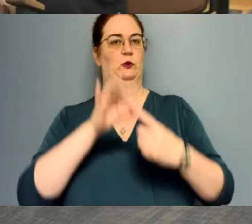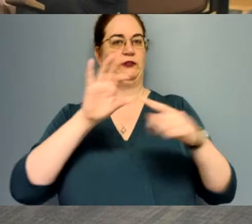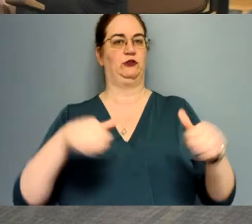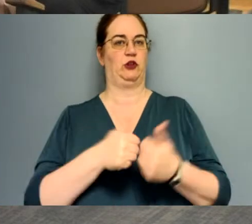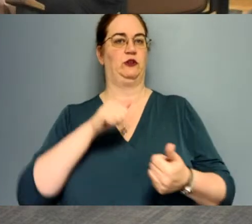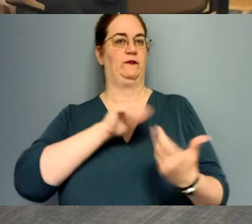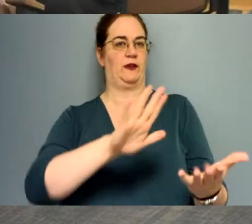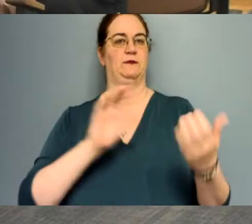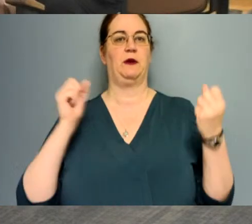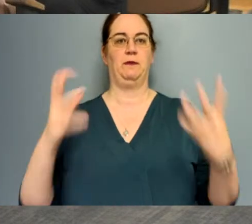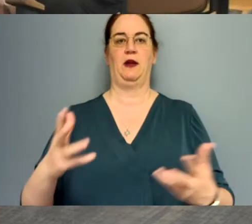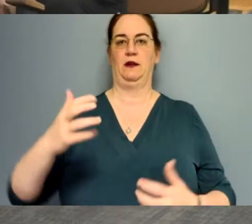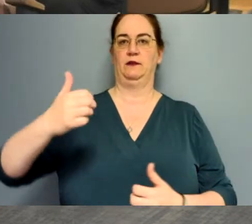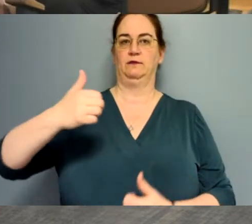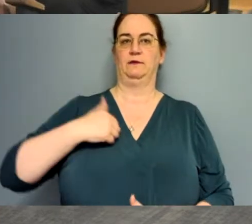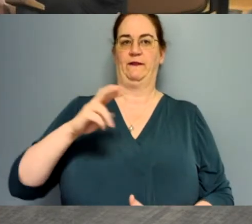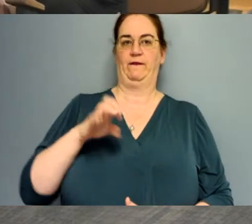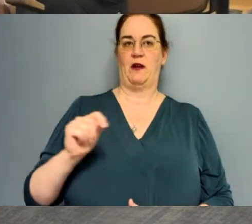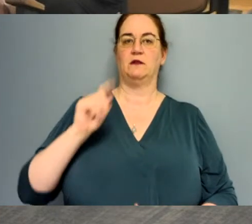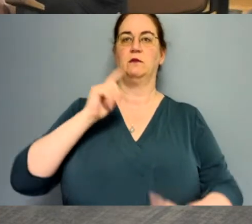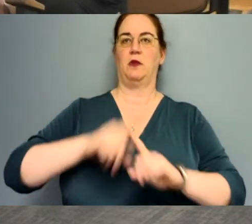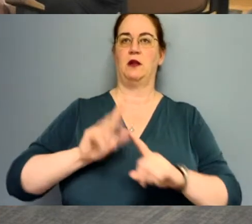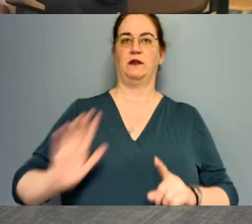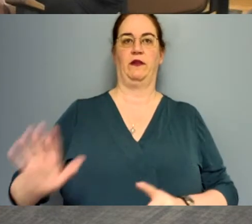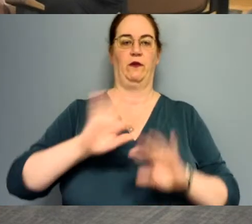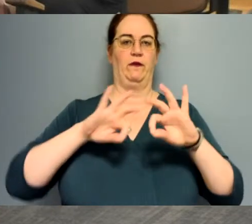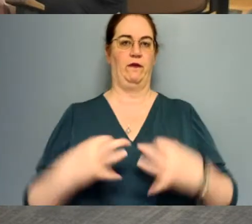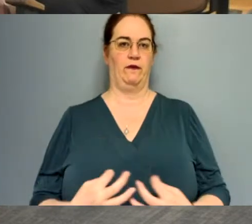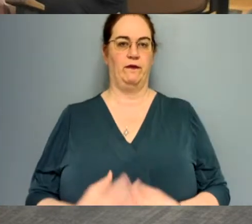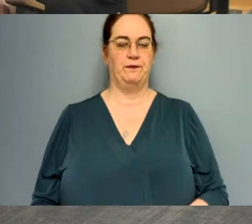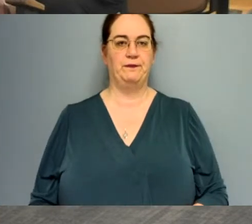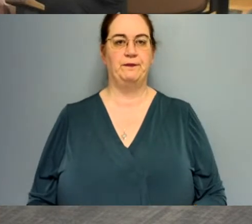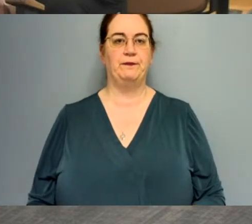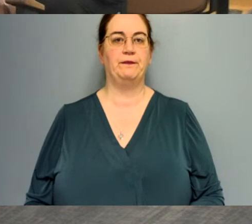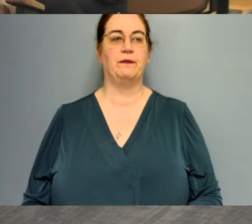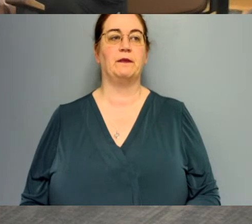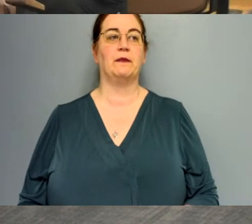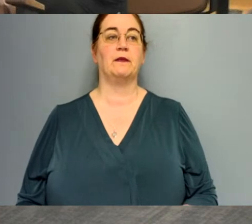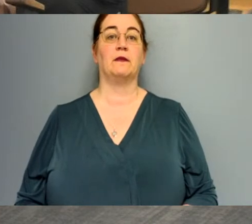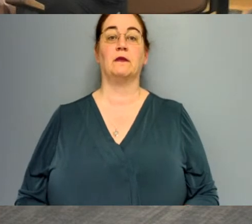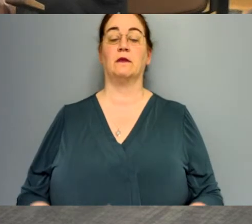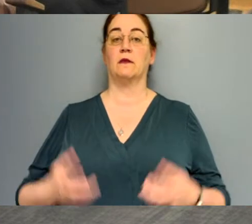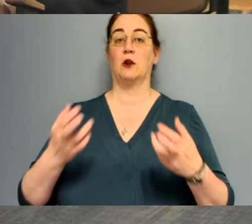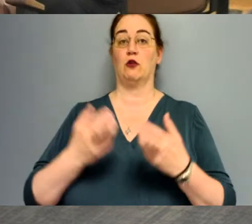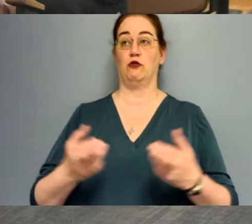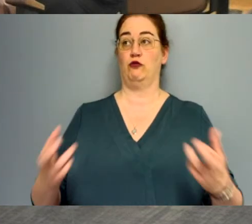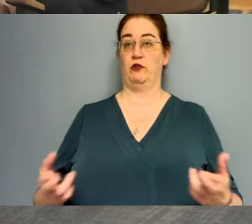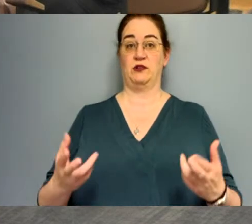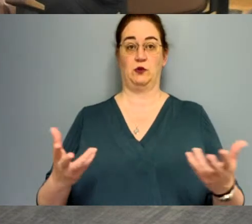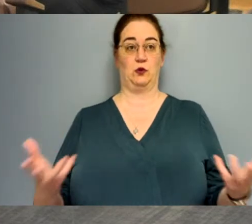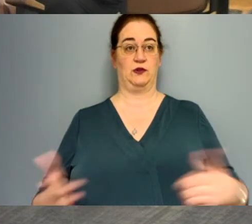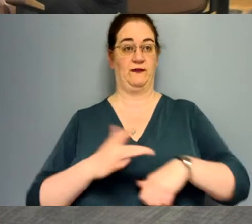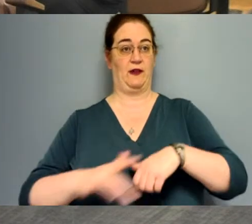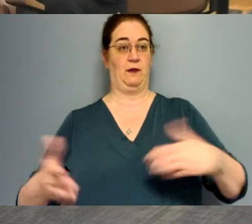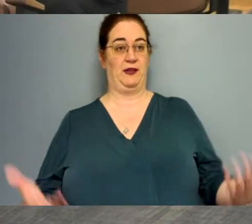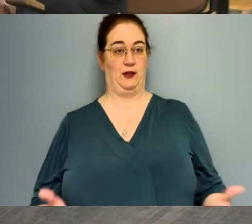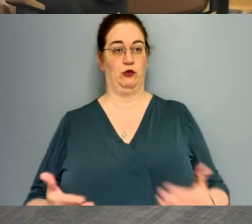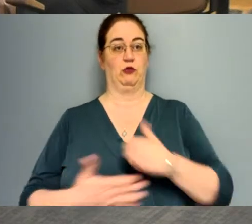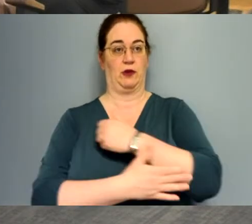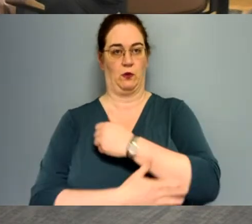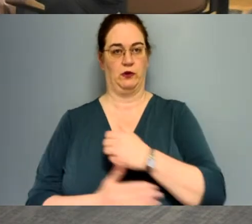by many veterans as well as their families. The resources that are available here at the county, state, and federal